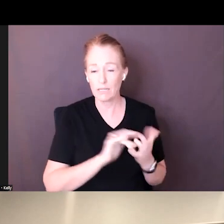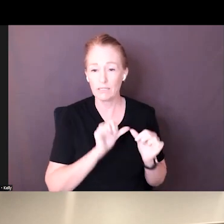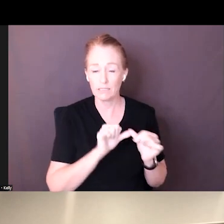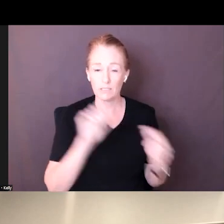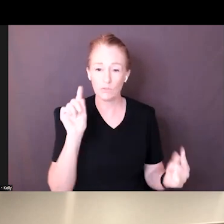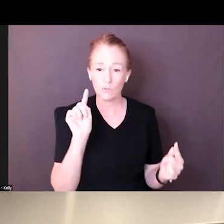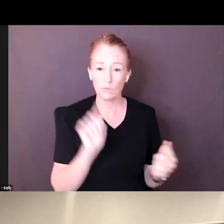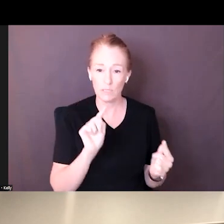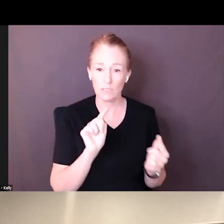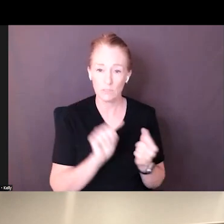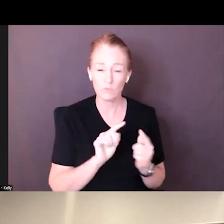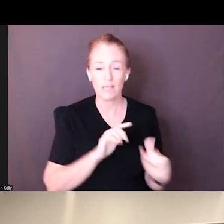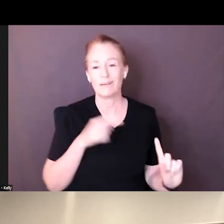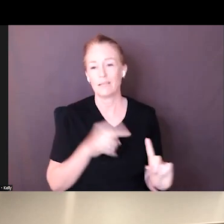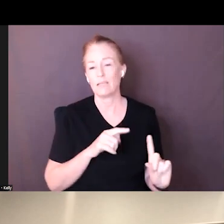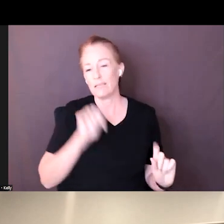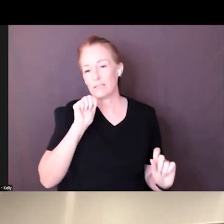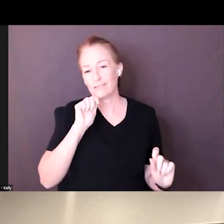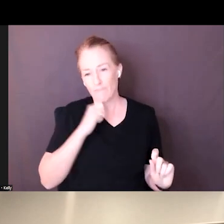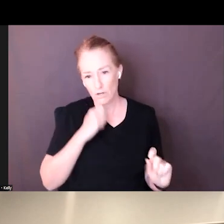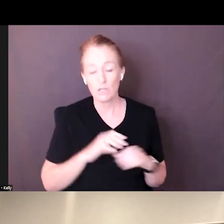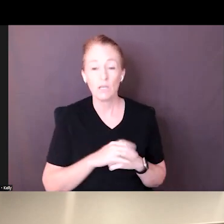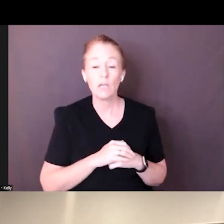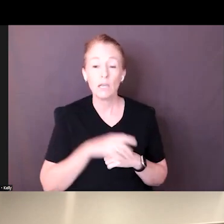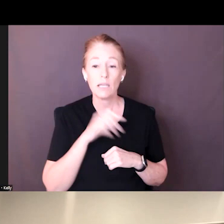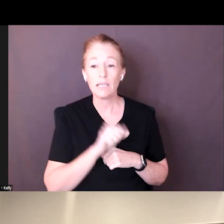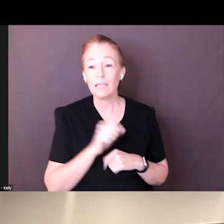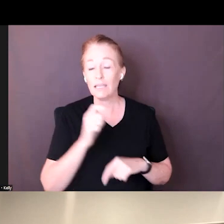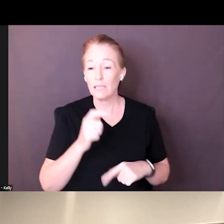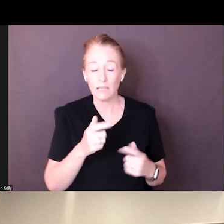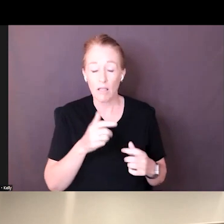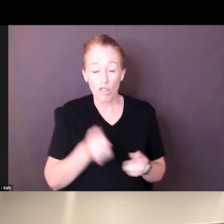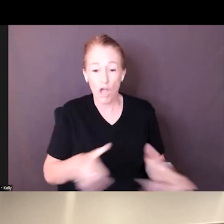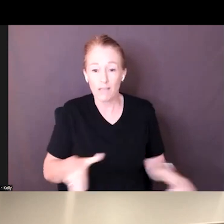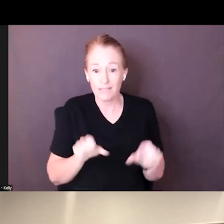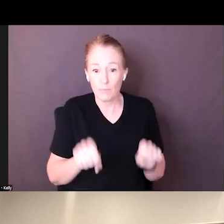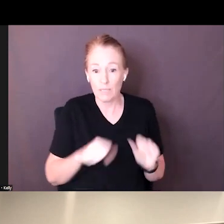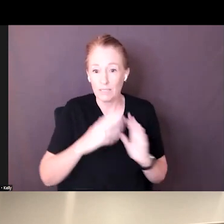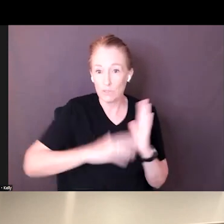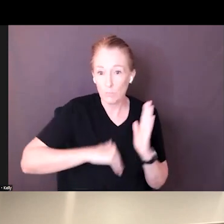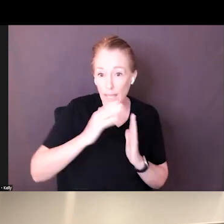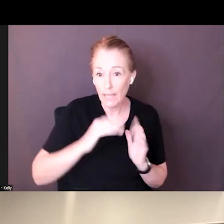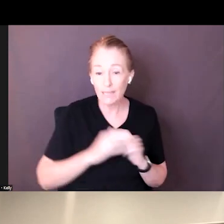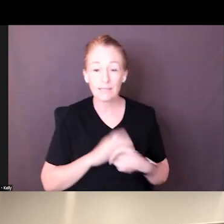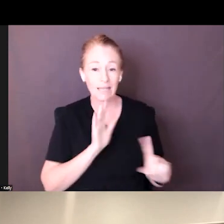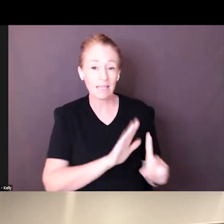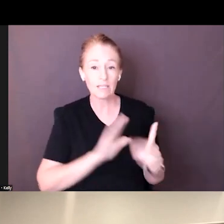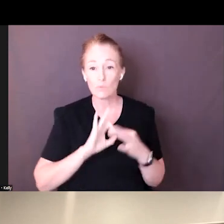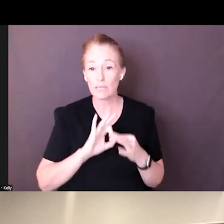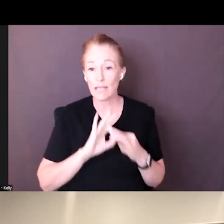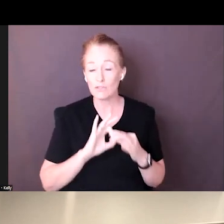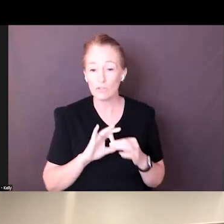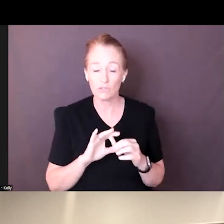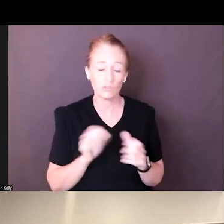suffered significantly. He lost the ability to paint. His relationship eventually suffered as well. He